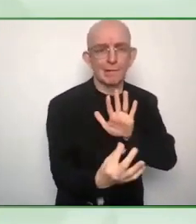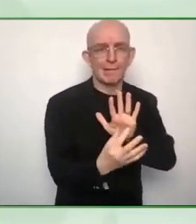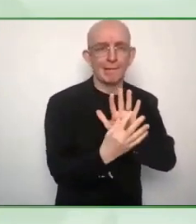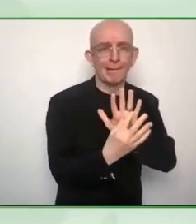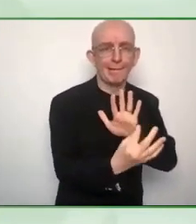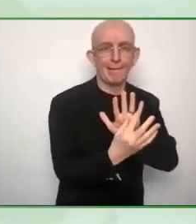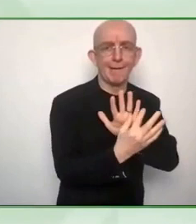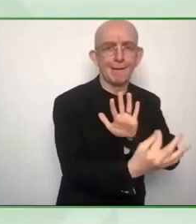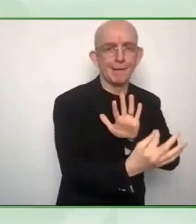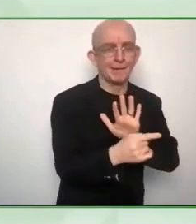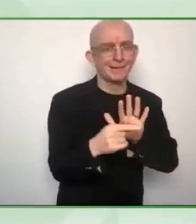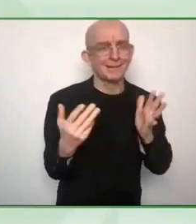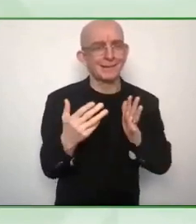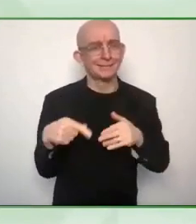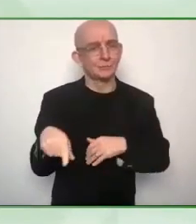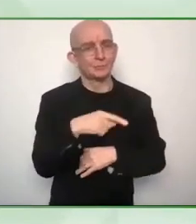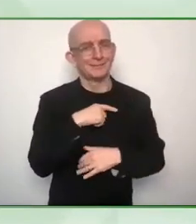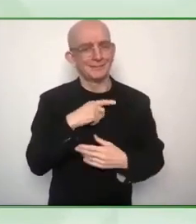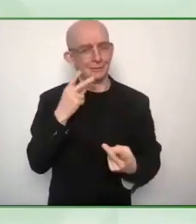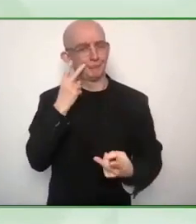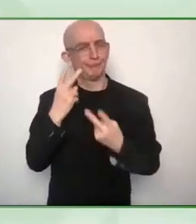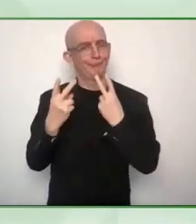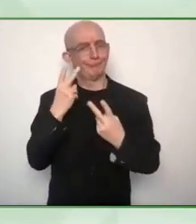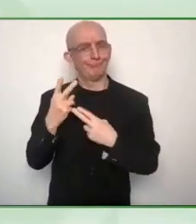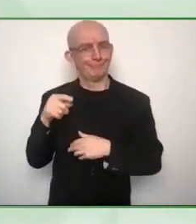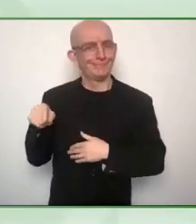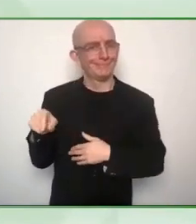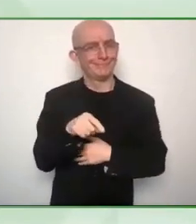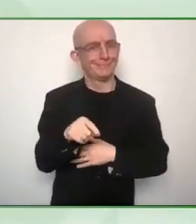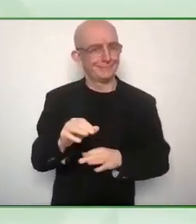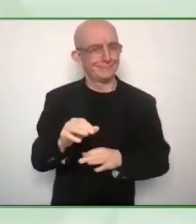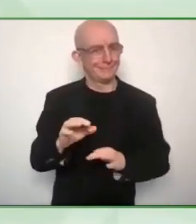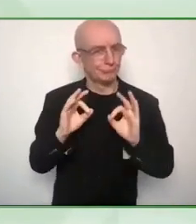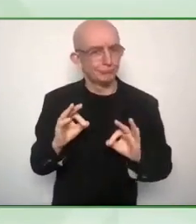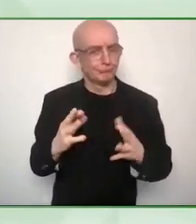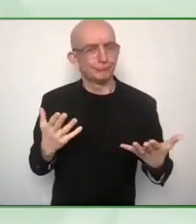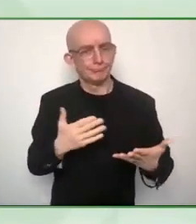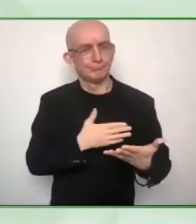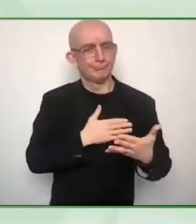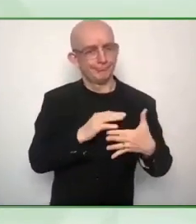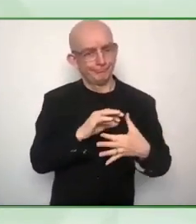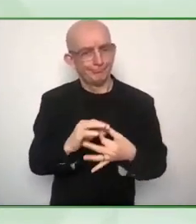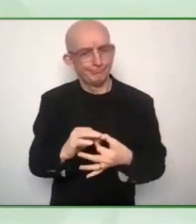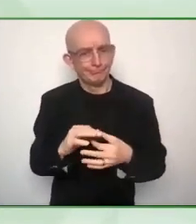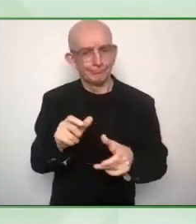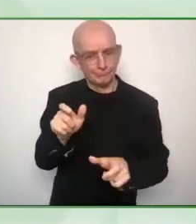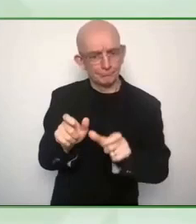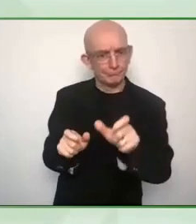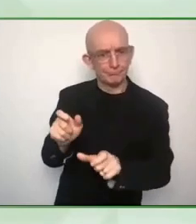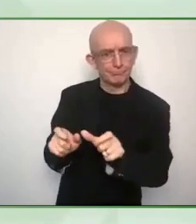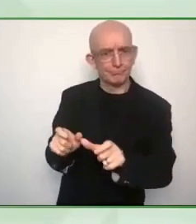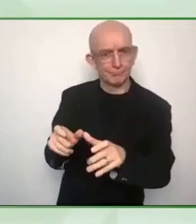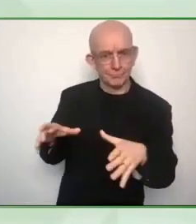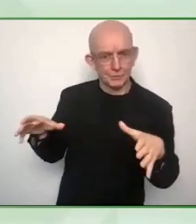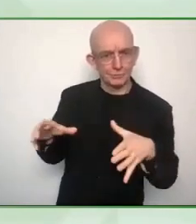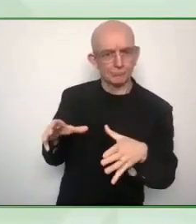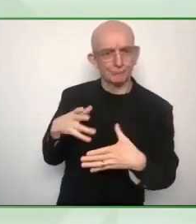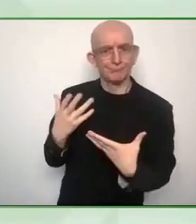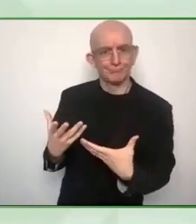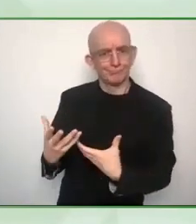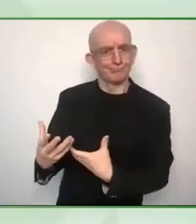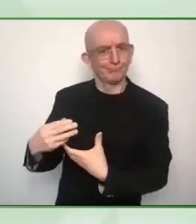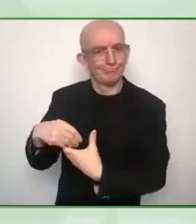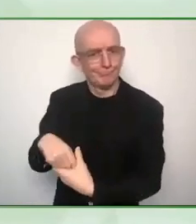And it's community inclusion as a cross-cutting theme that connects the right to work and